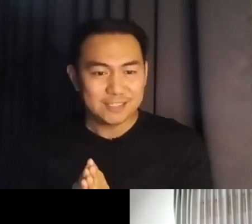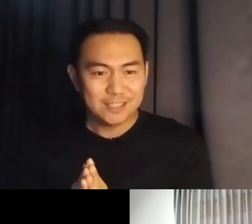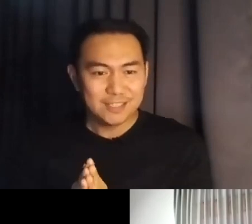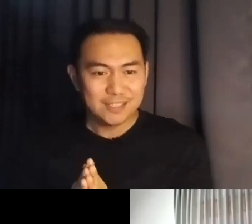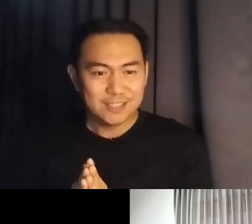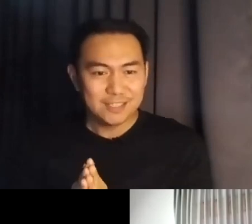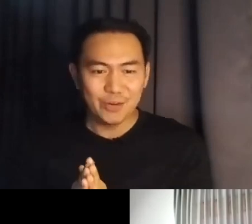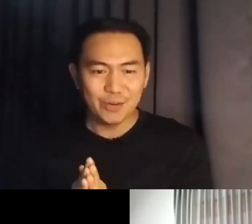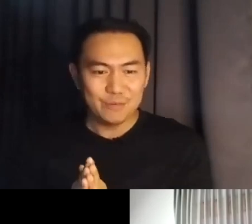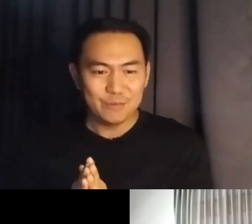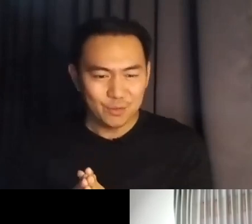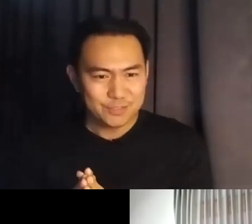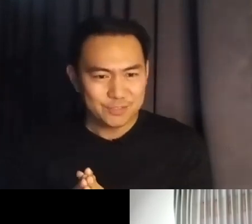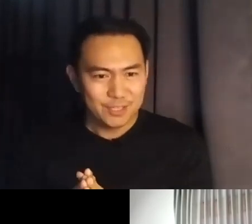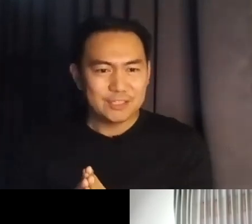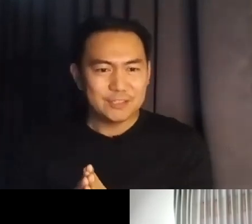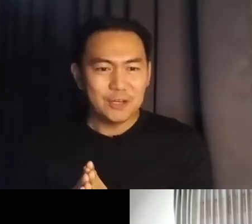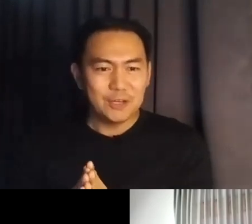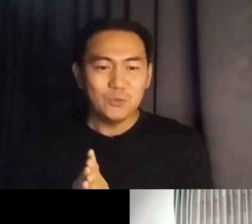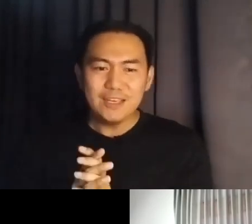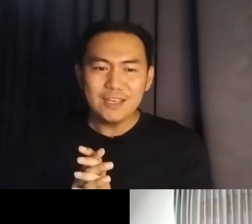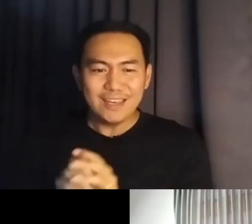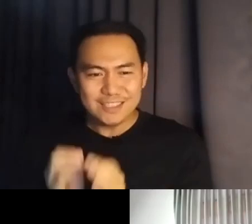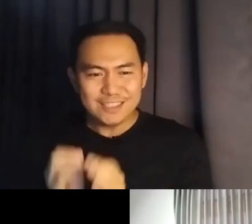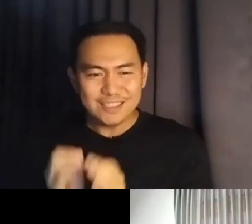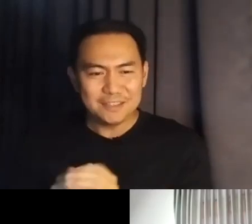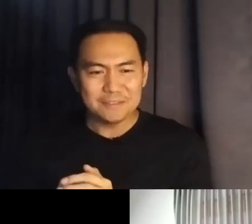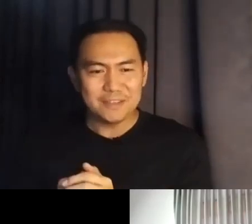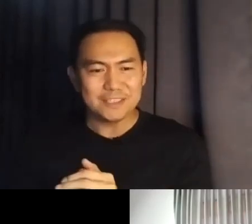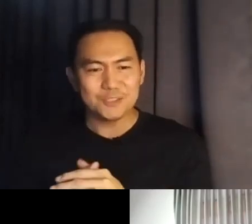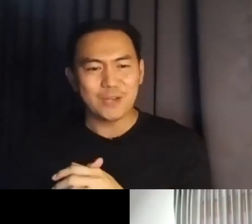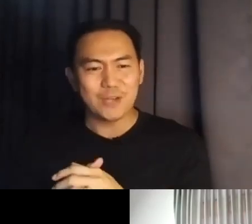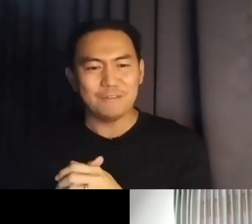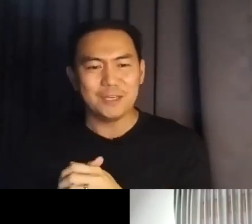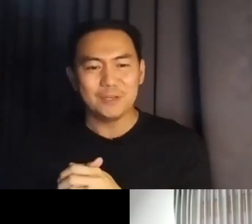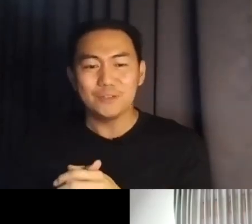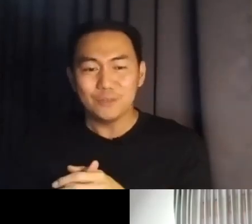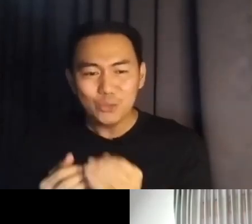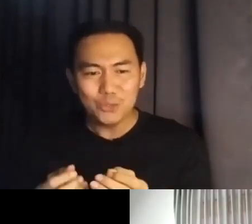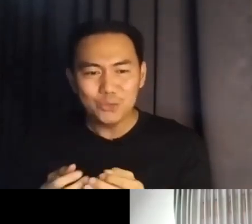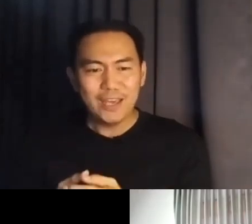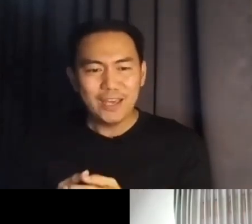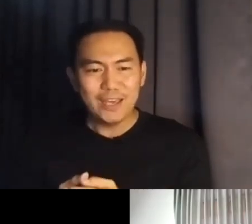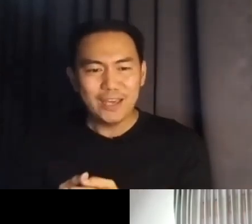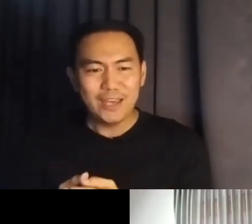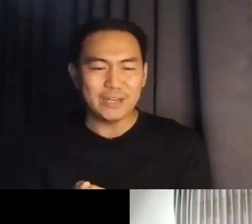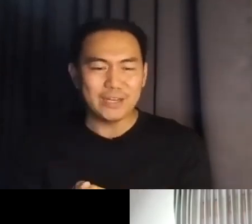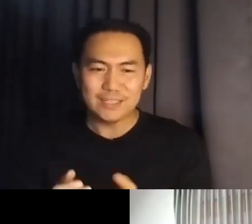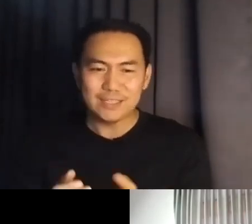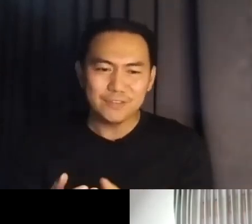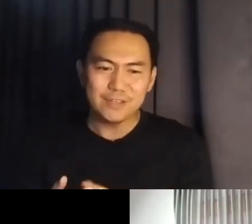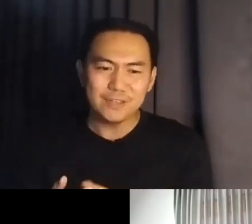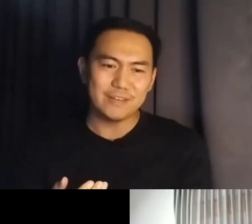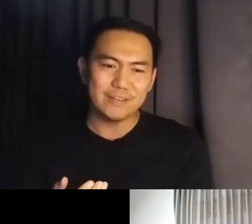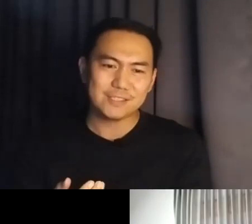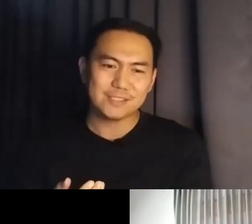risks that are involved. Not only the existing risks to trafficking, but also health risks and